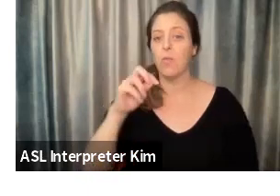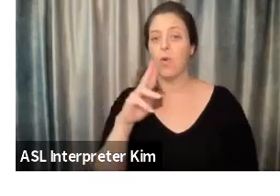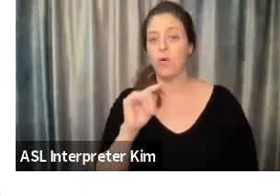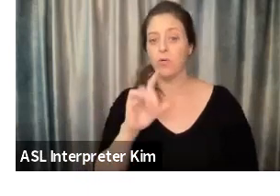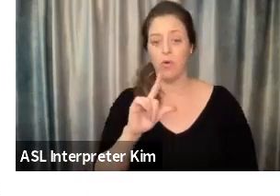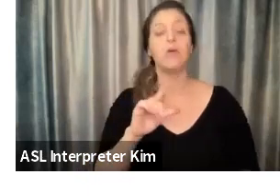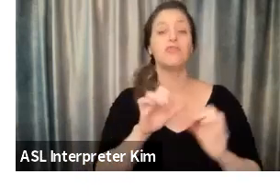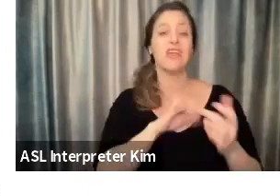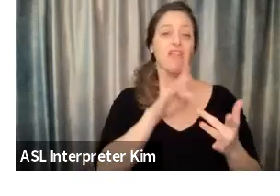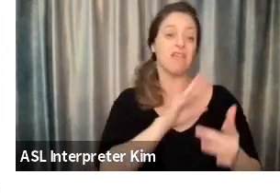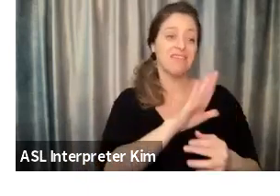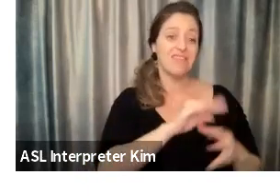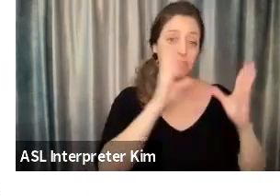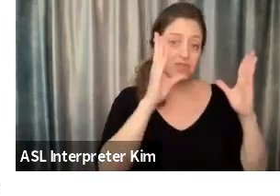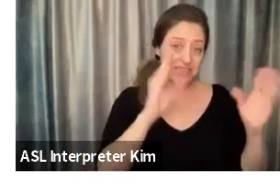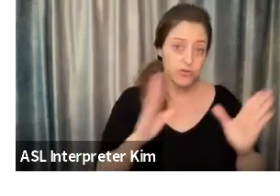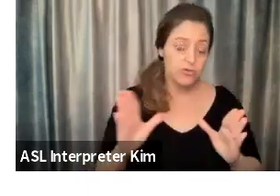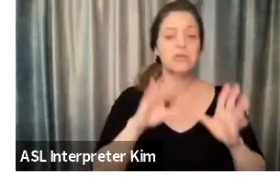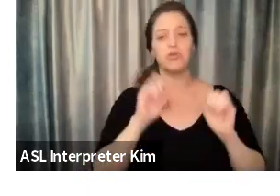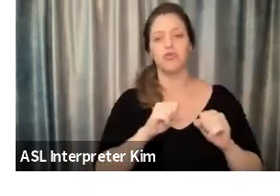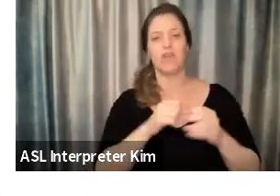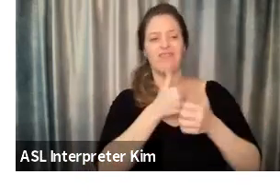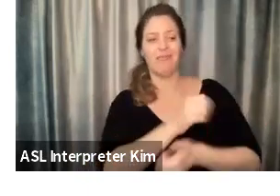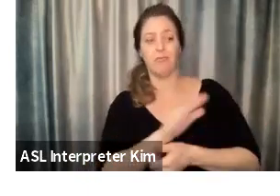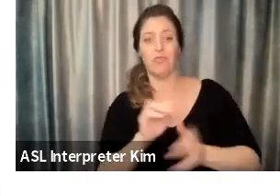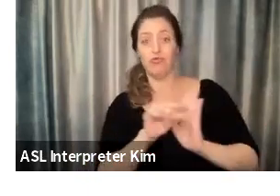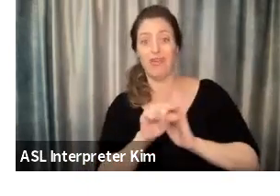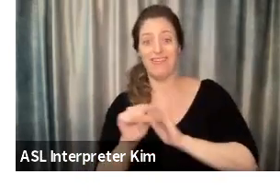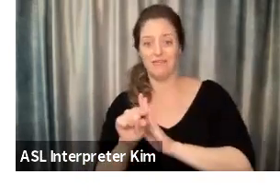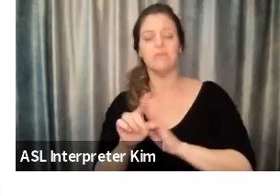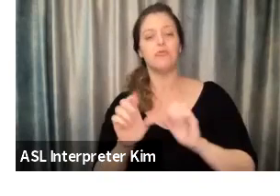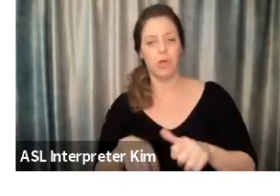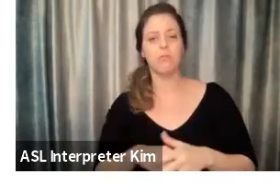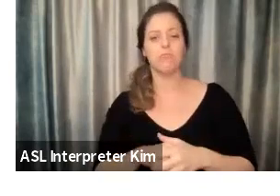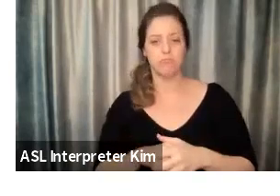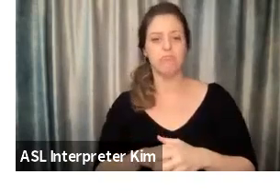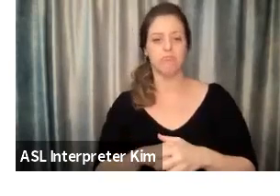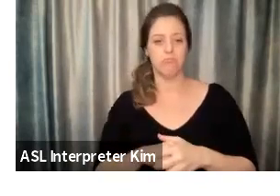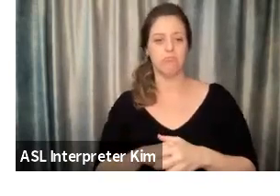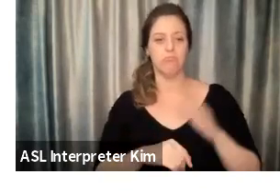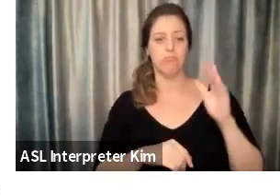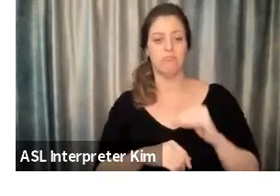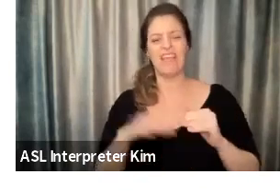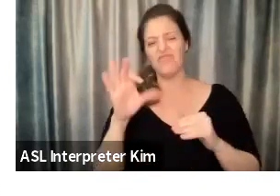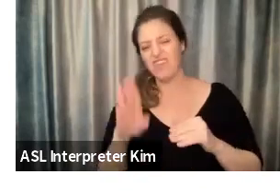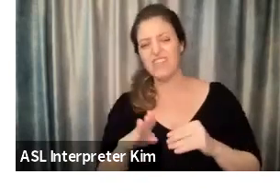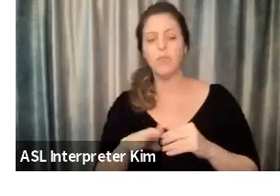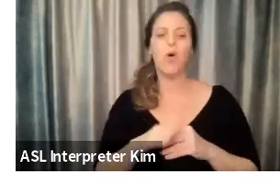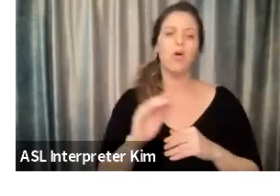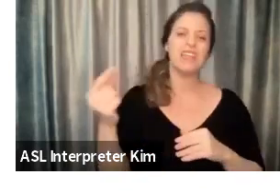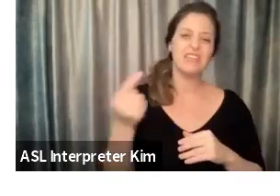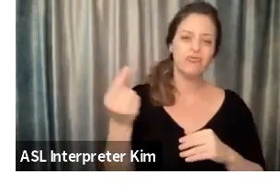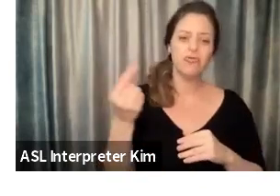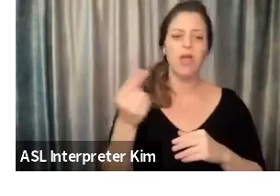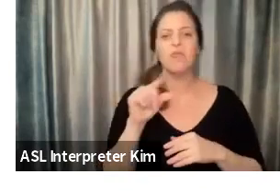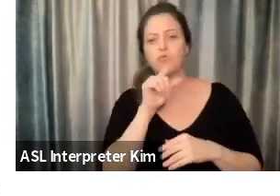your teachers and get notification from the school sites. Facebook, Instagram, and Twitter provides information about